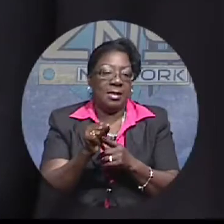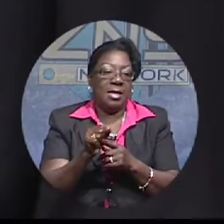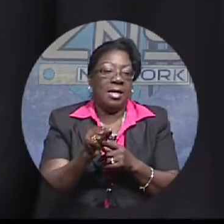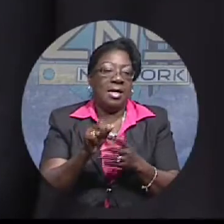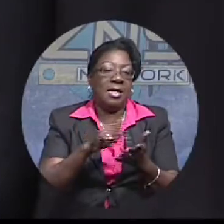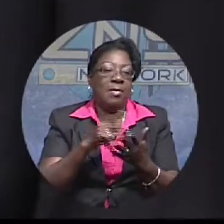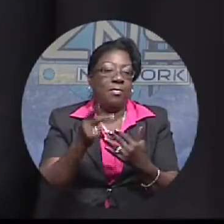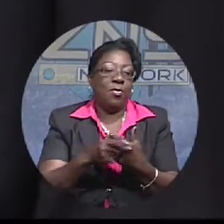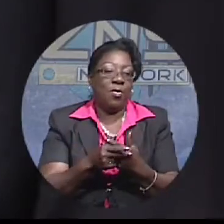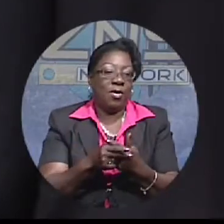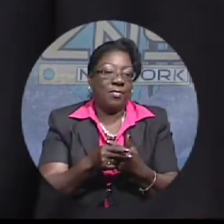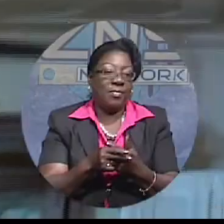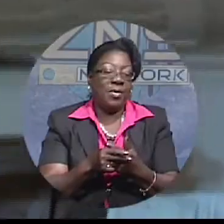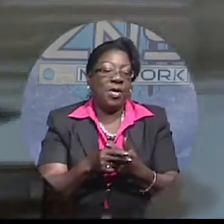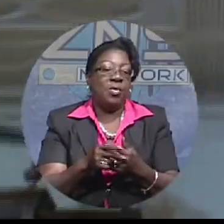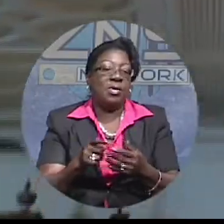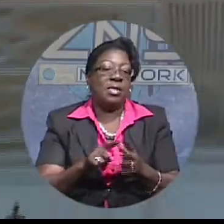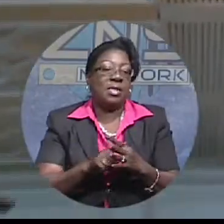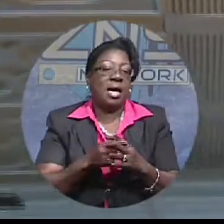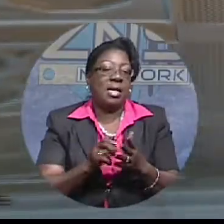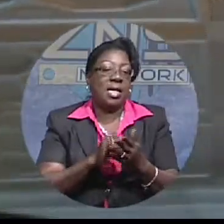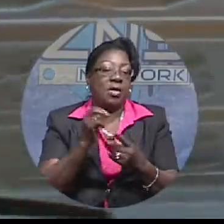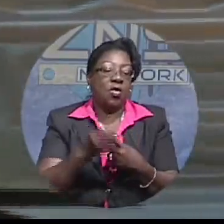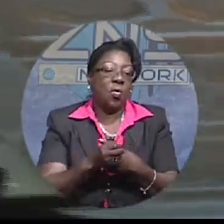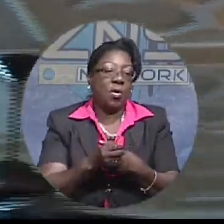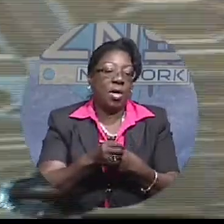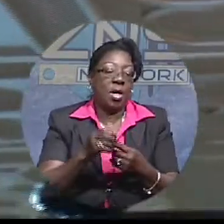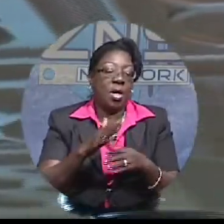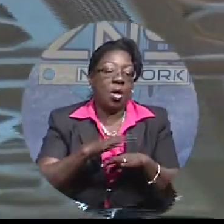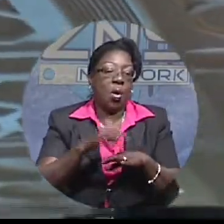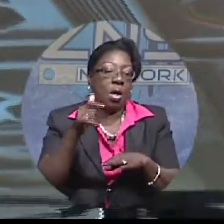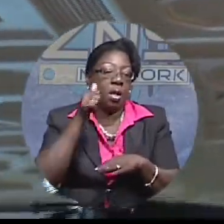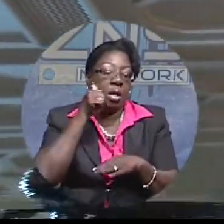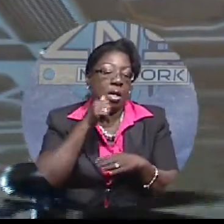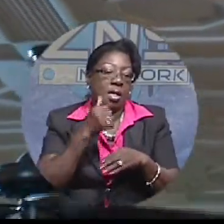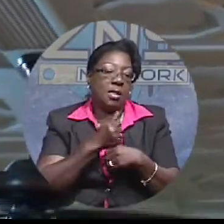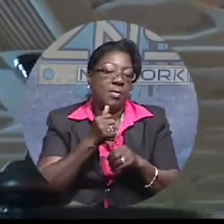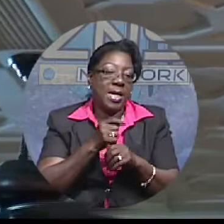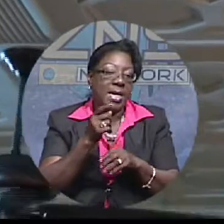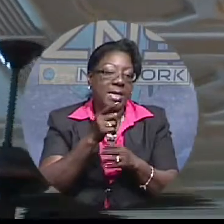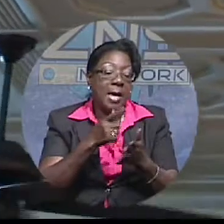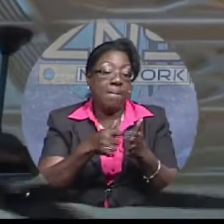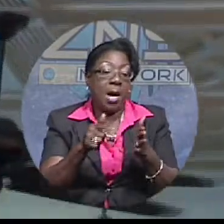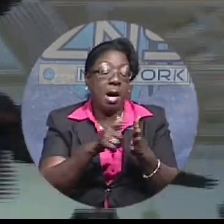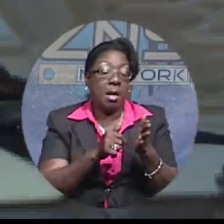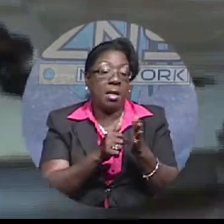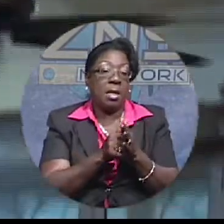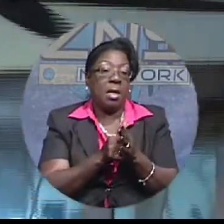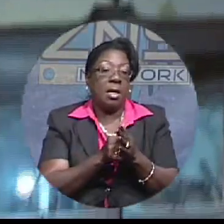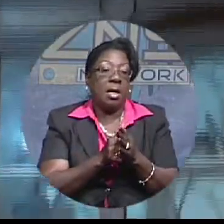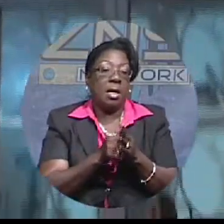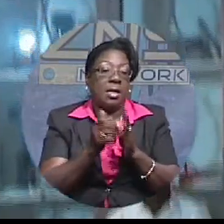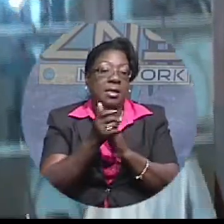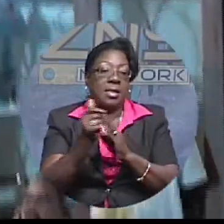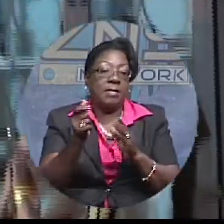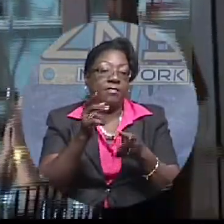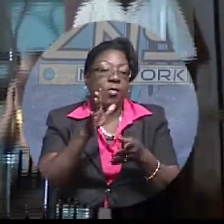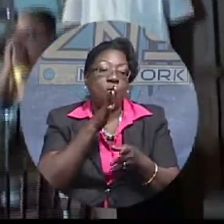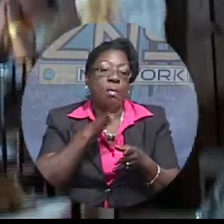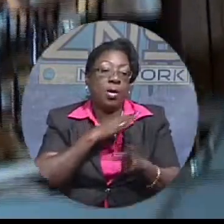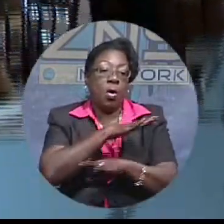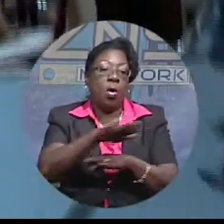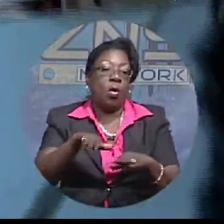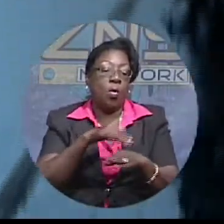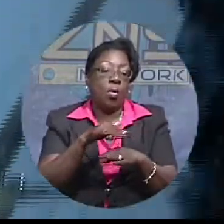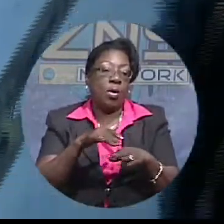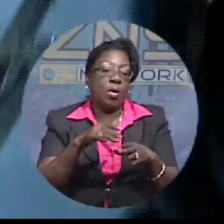October called Girls Making Their Mark. And the whole idea is to gather influential women from all over the world, the country,